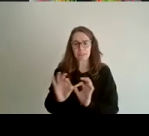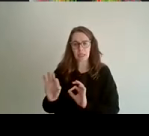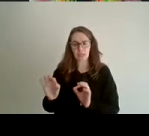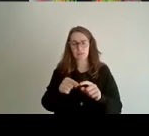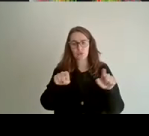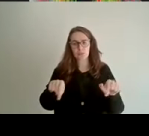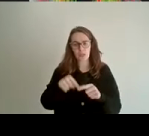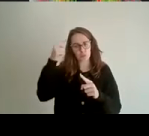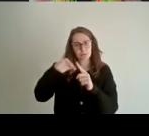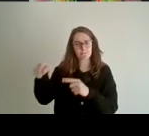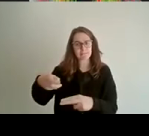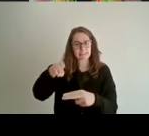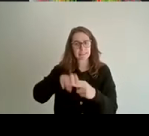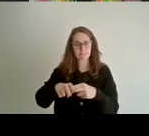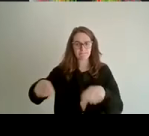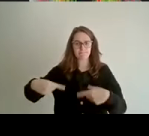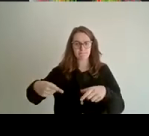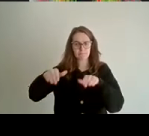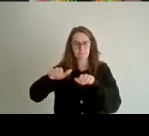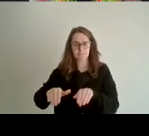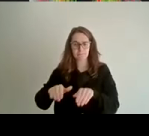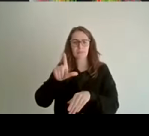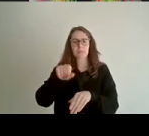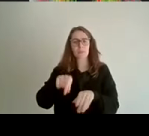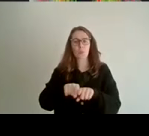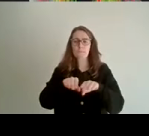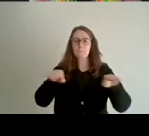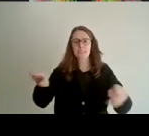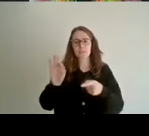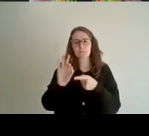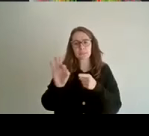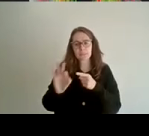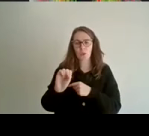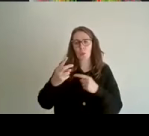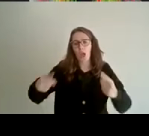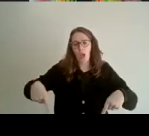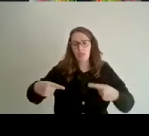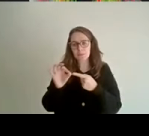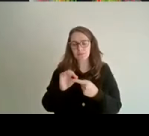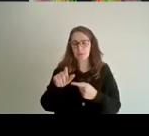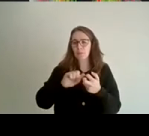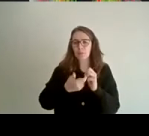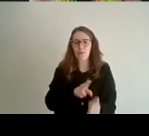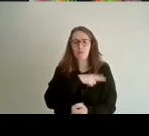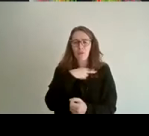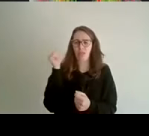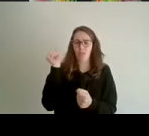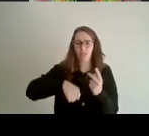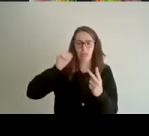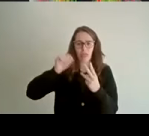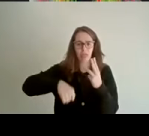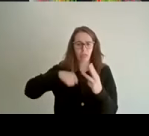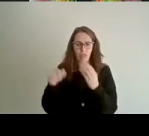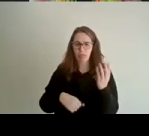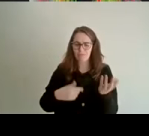a special table and chair, but they constantly fail to do so. I think this creates a really weird